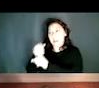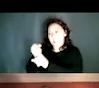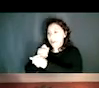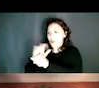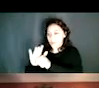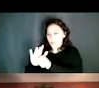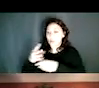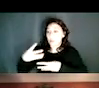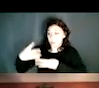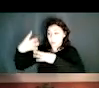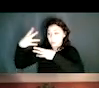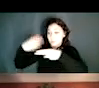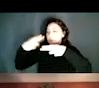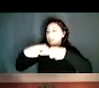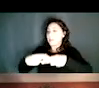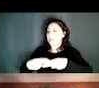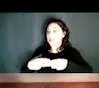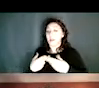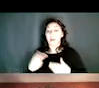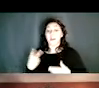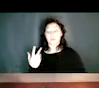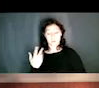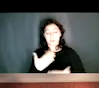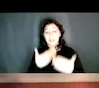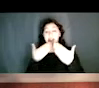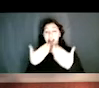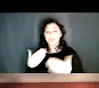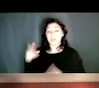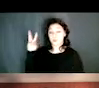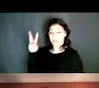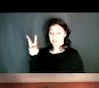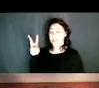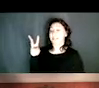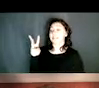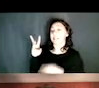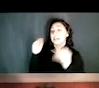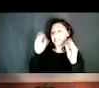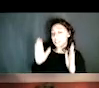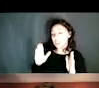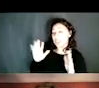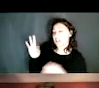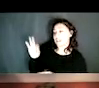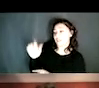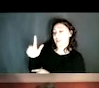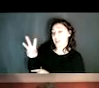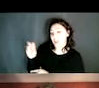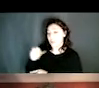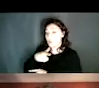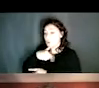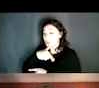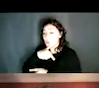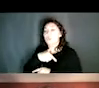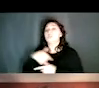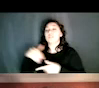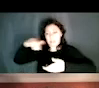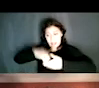First, thank you to the 6 Provost Faculty Teaching Fellows. The work of the fellows has included Sheridan's Seminar for Transformation around anti-racist